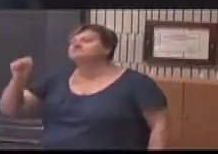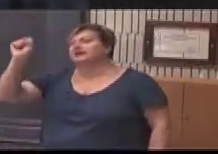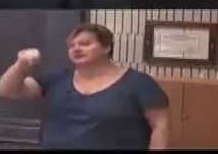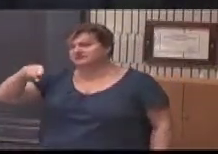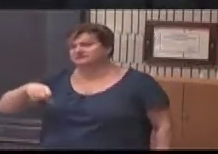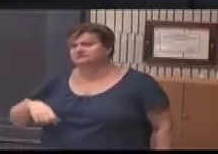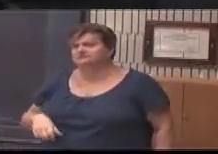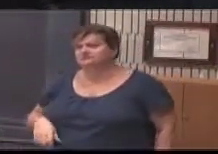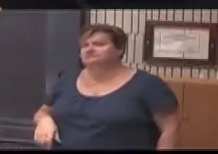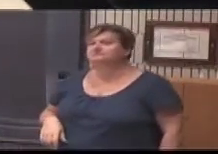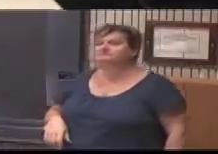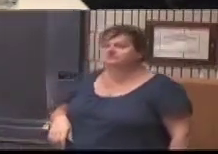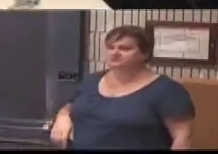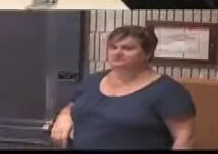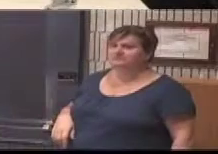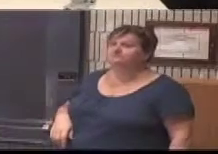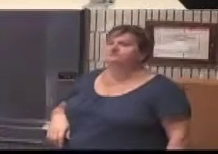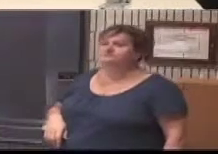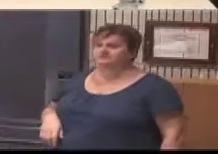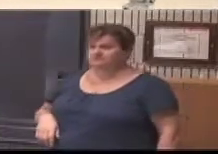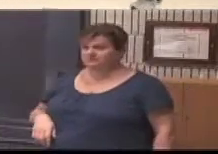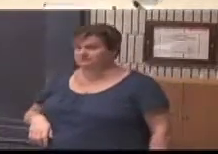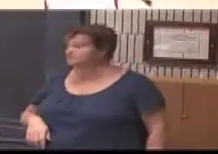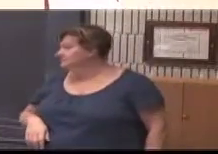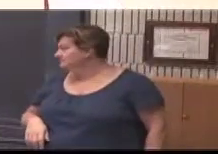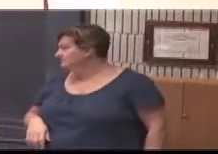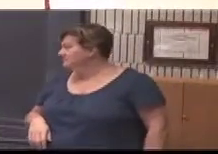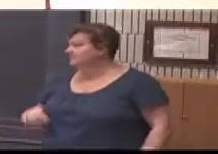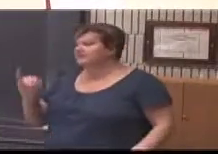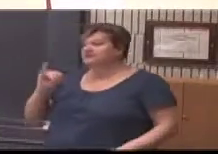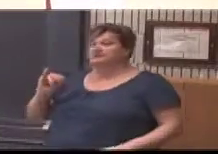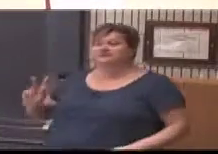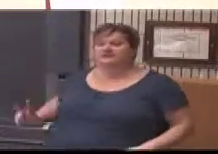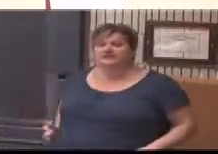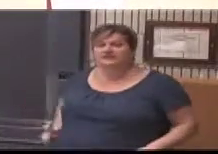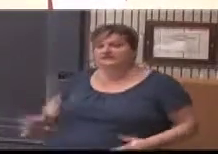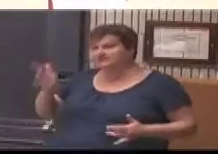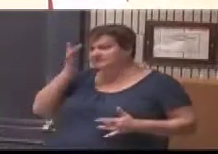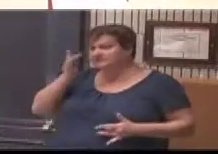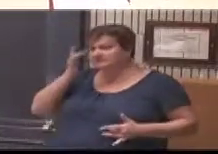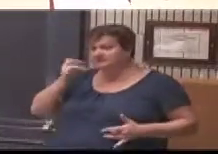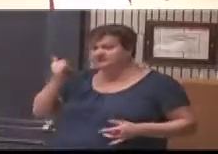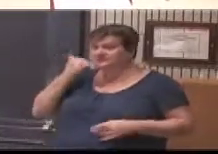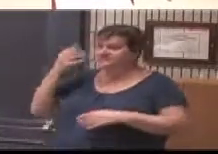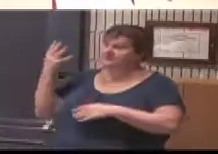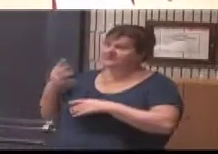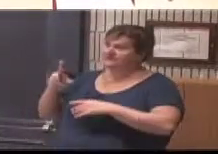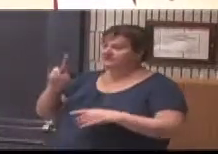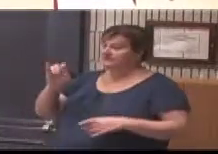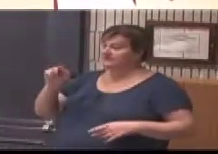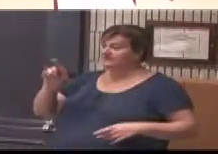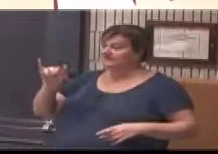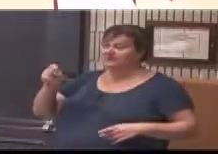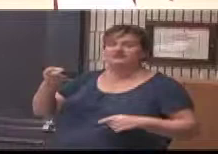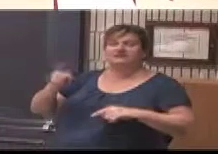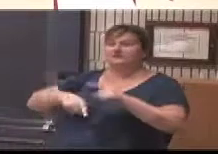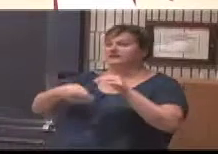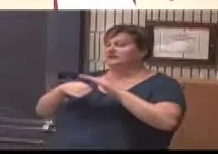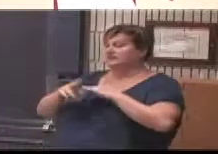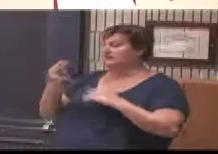Yes, that's a simple answer. Much like end-stage renal disease and dialysis precludes from hospice participation, but